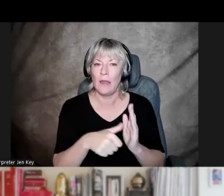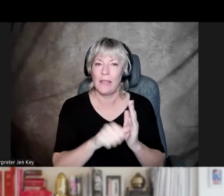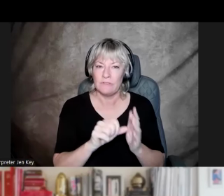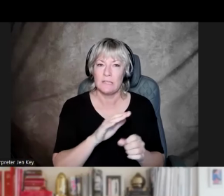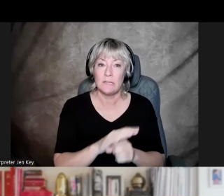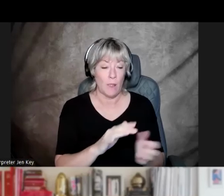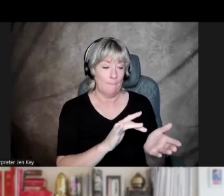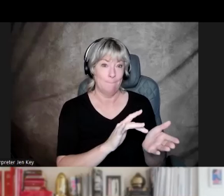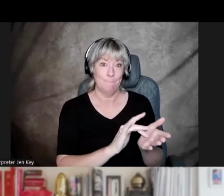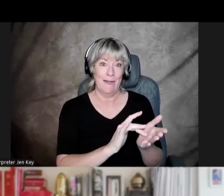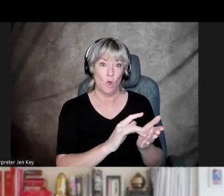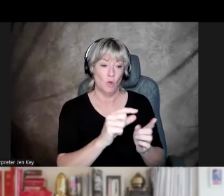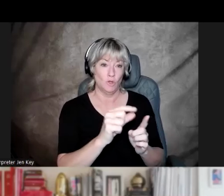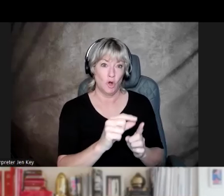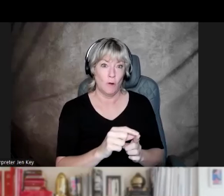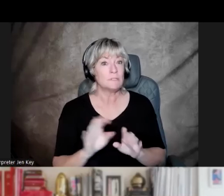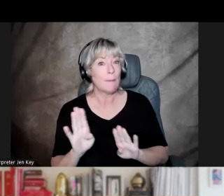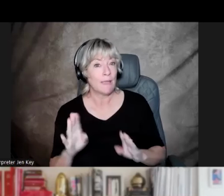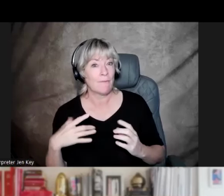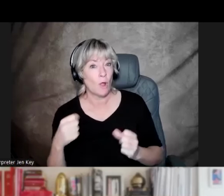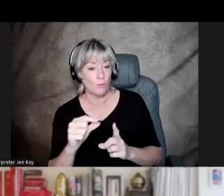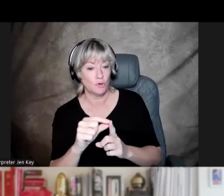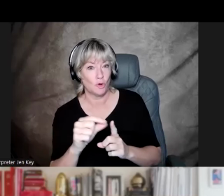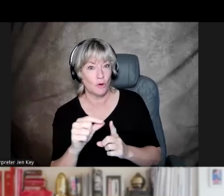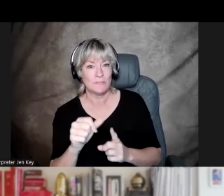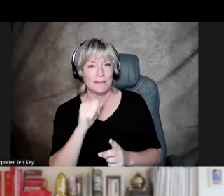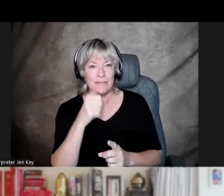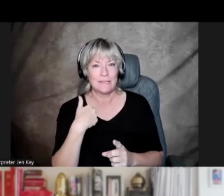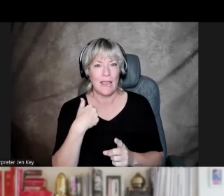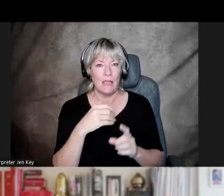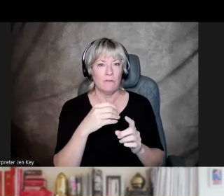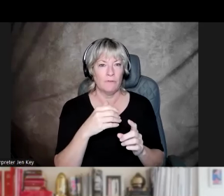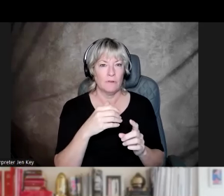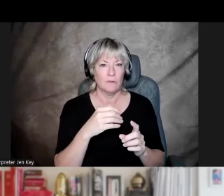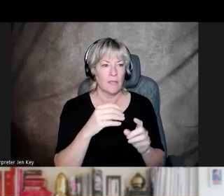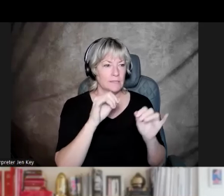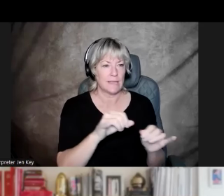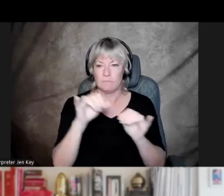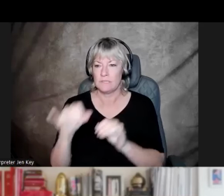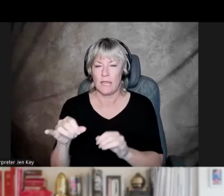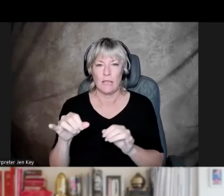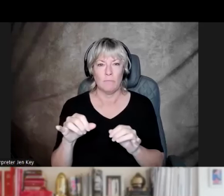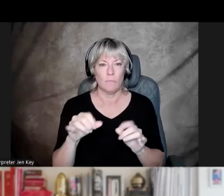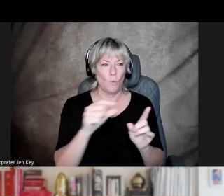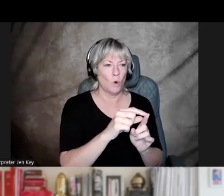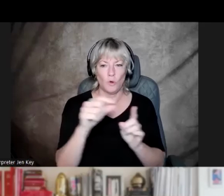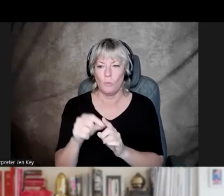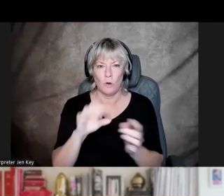terms, especially behavioral health, Yeah. do not have a direct interpret counterpart.